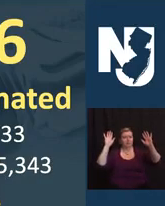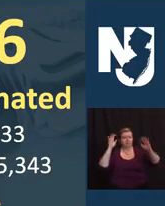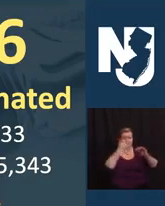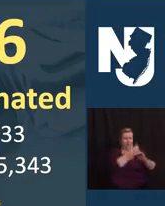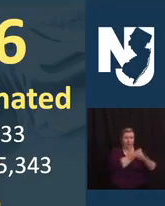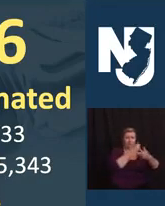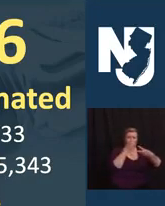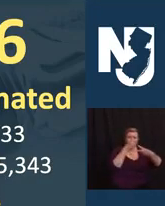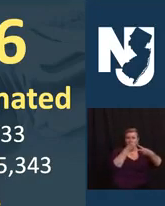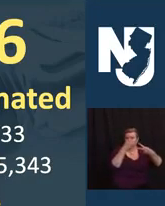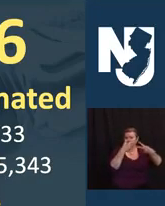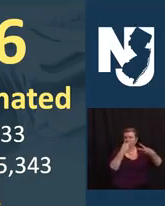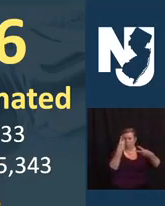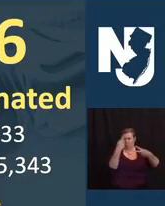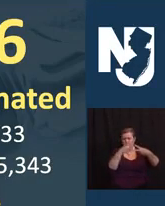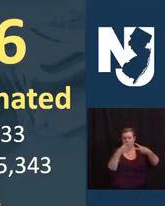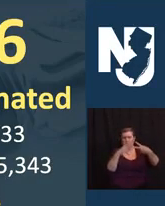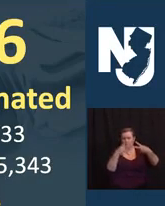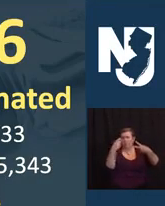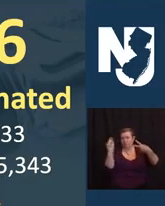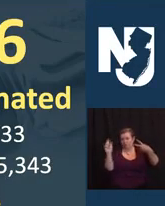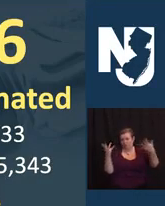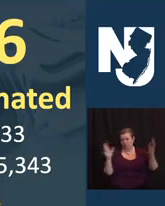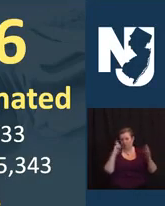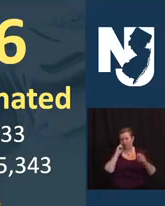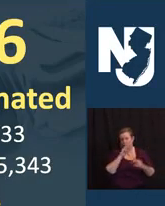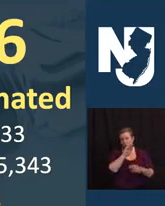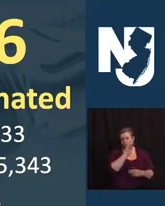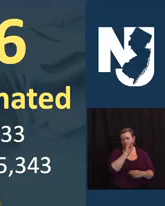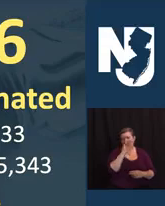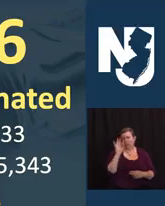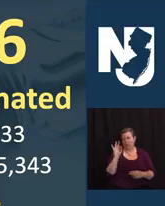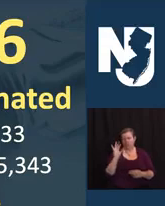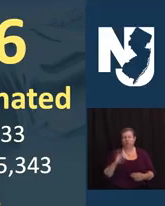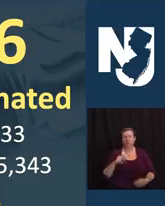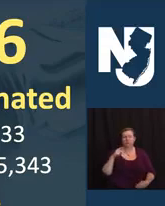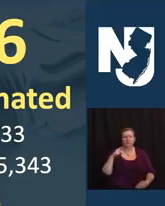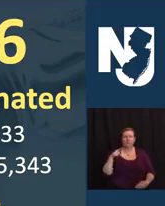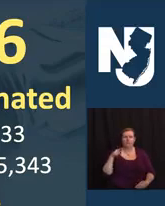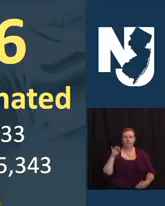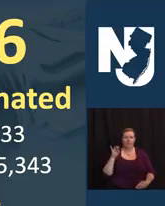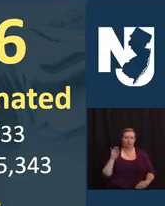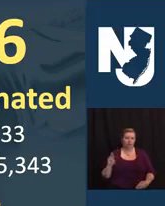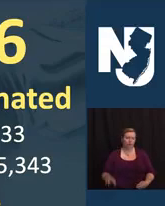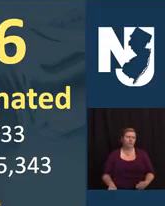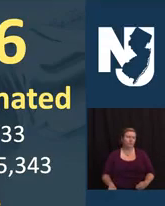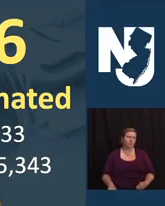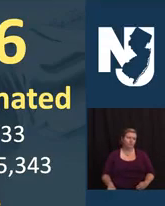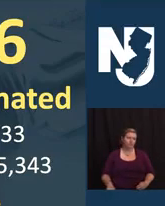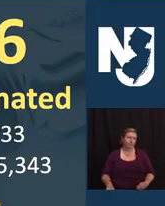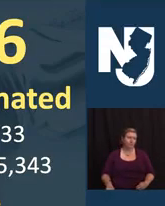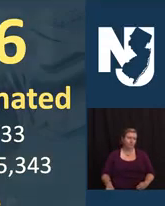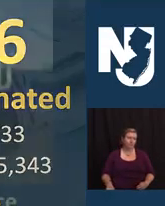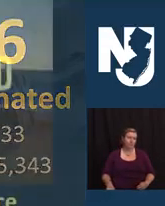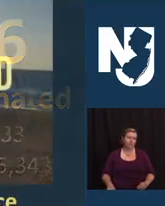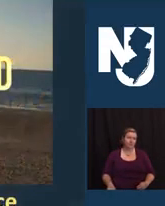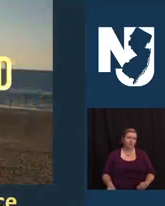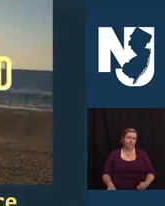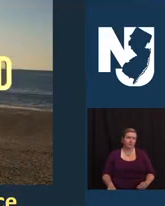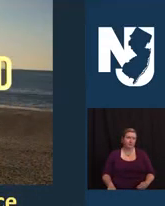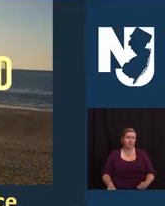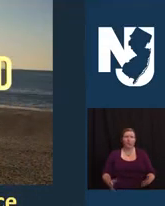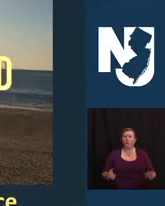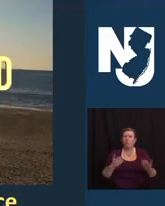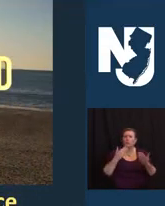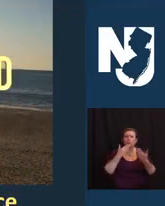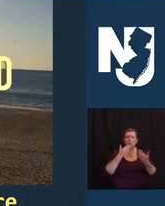the one shot from J&J or the two shots from Pfizer or Moderna. And a quick note of thanks to those of